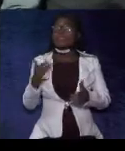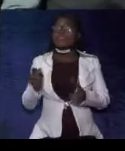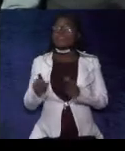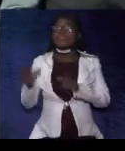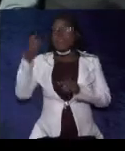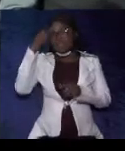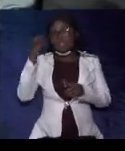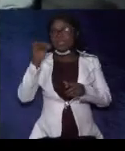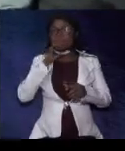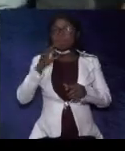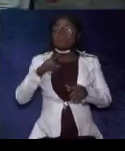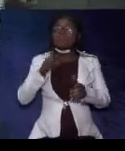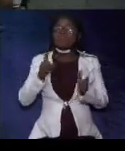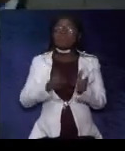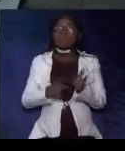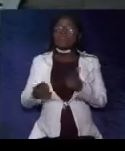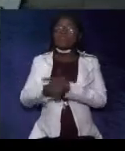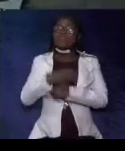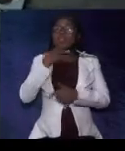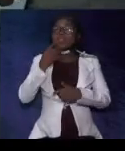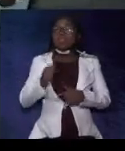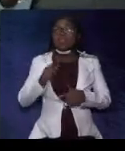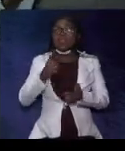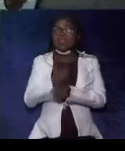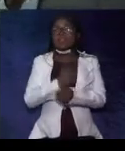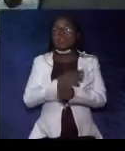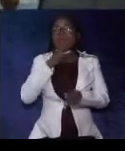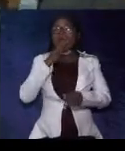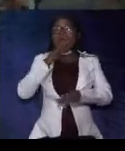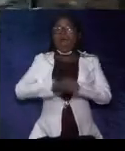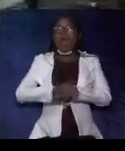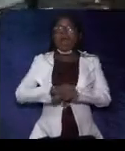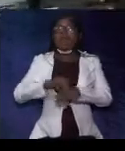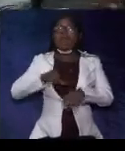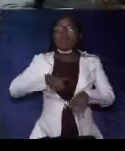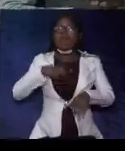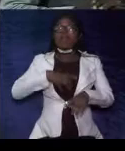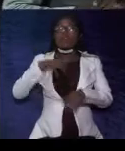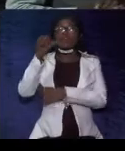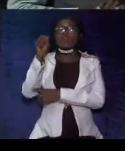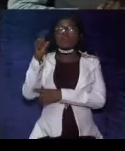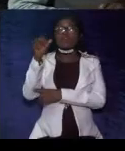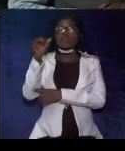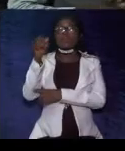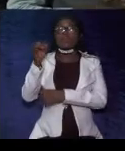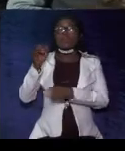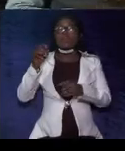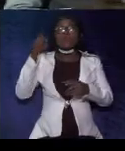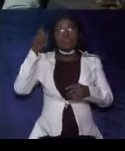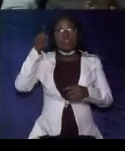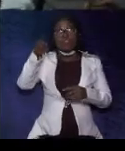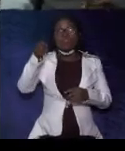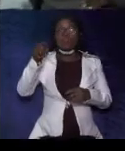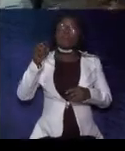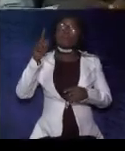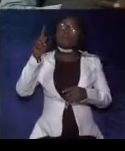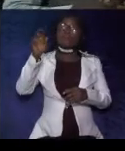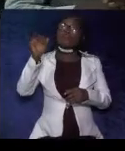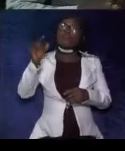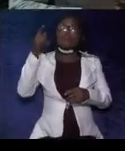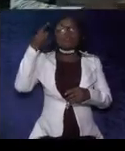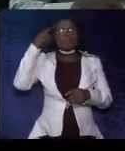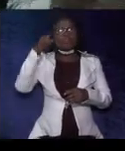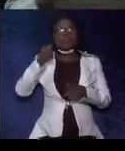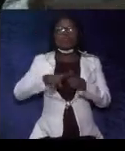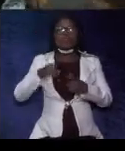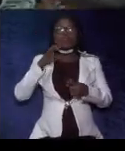What other things do you think they should do? Okay, today's lessons and previous lessons are on Lasubeb YouTube channel for you to